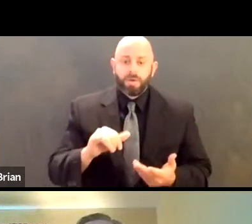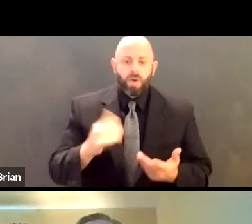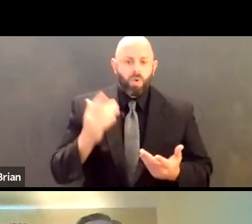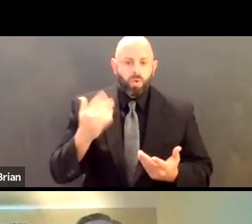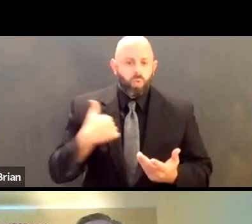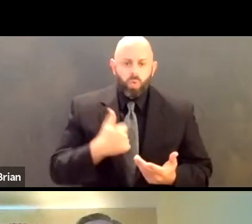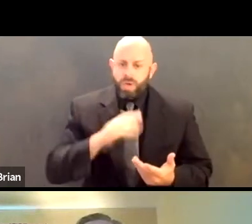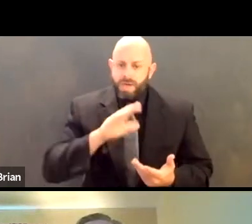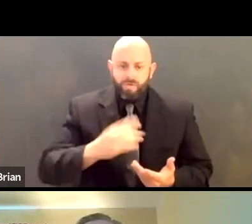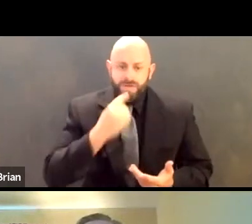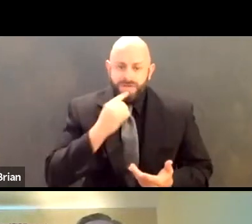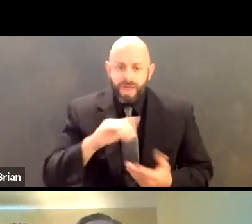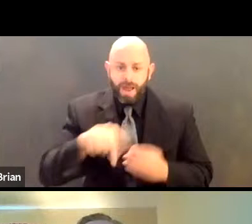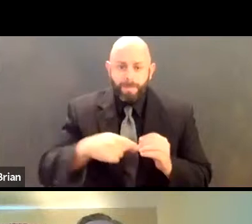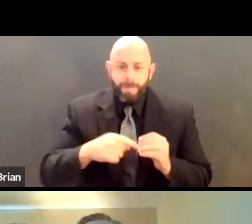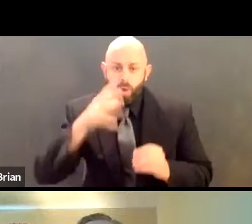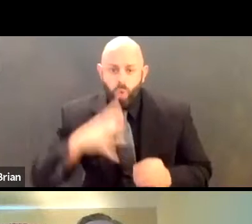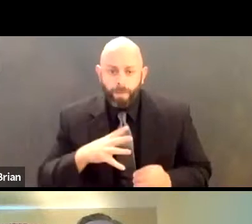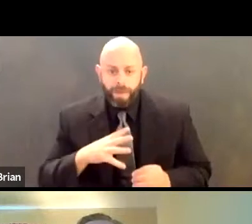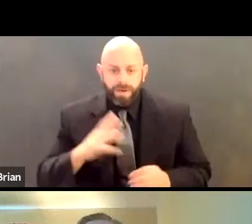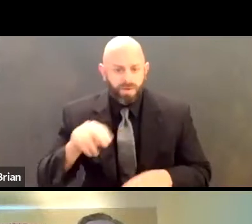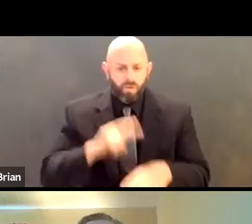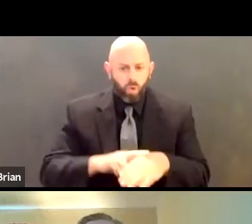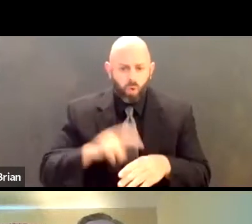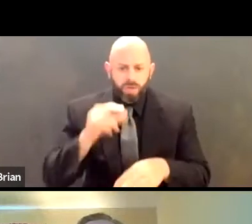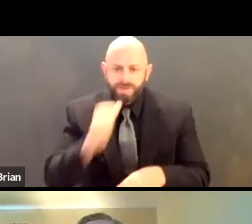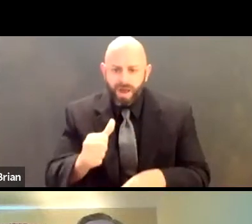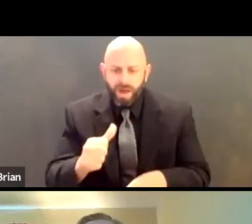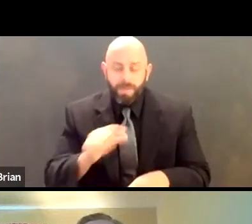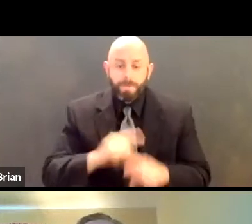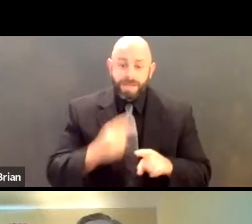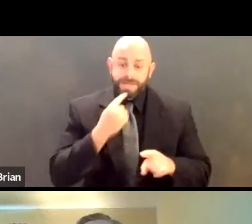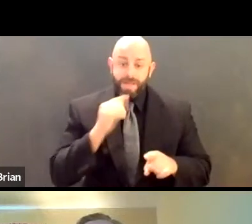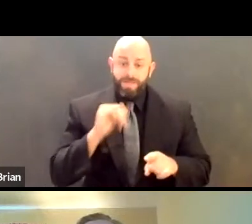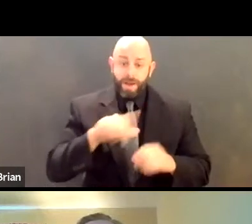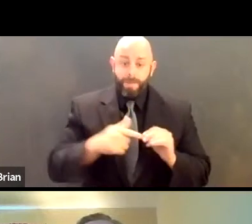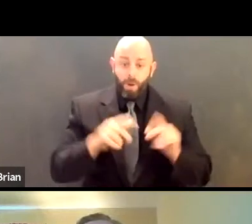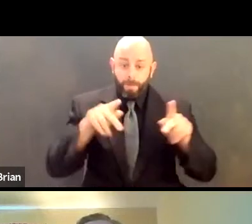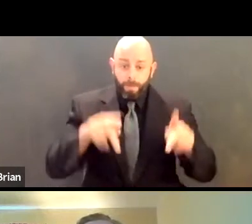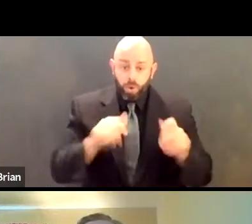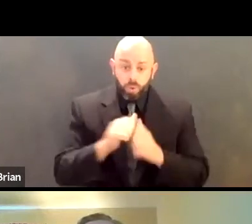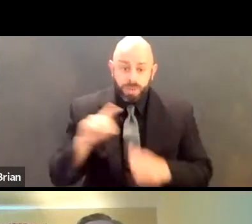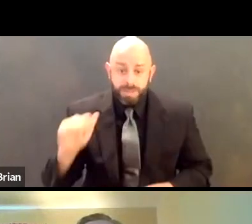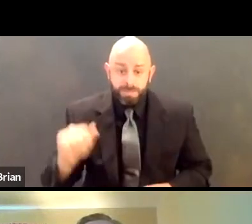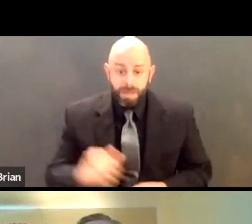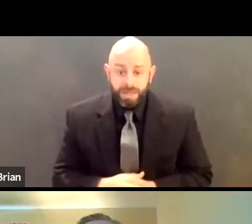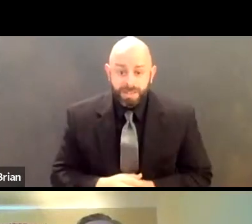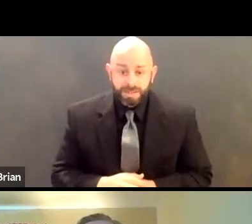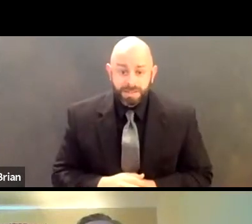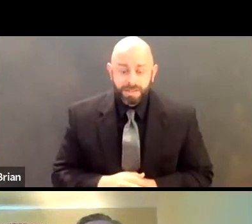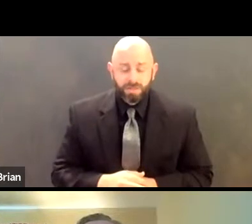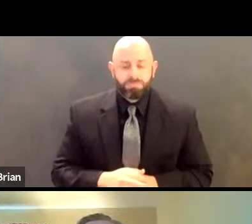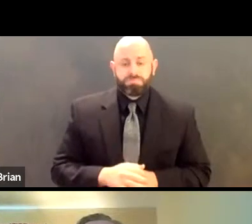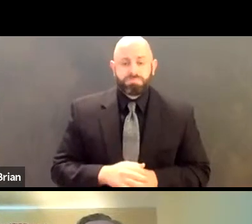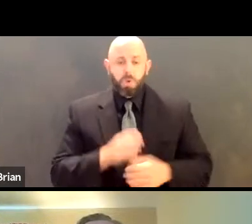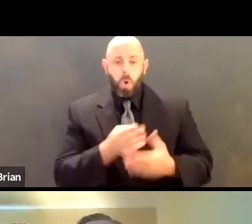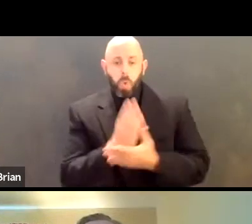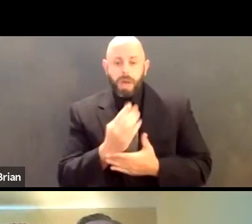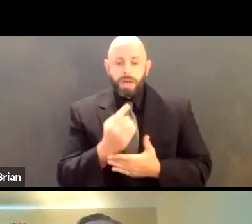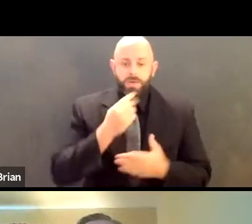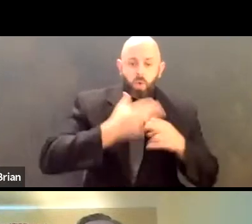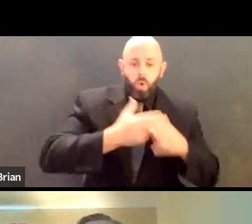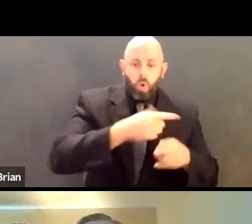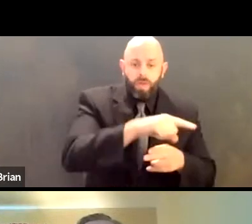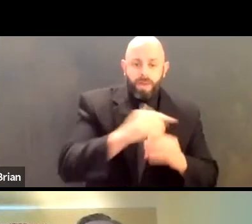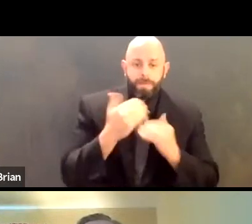woman. Of course not. But saying that about people with disabilities is somehow considered to be all right.